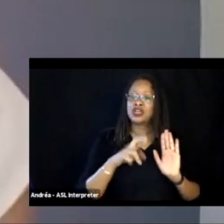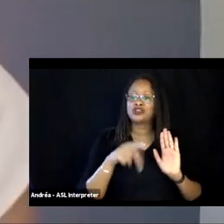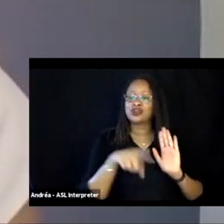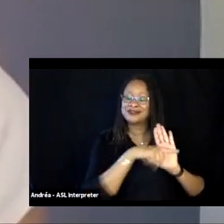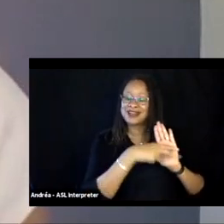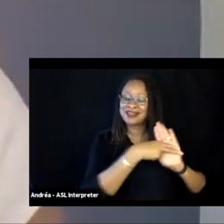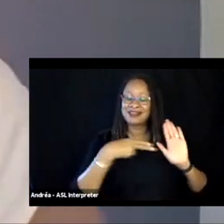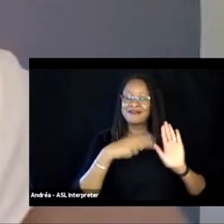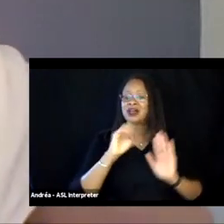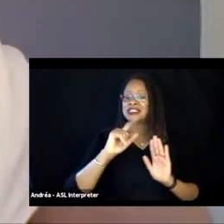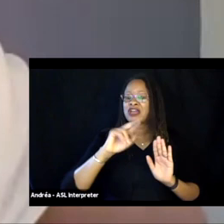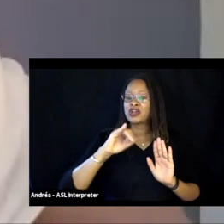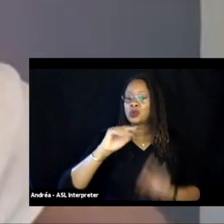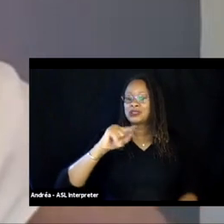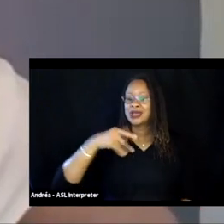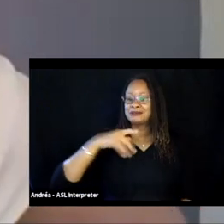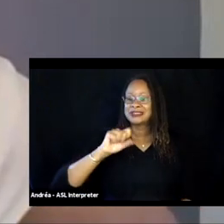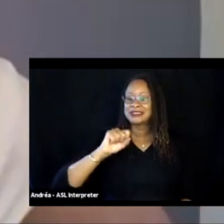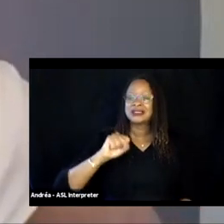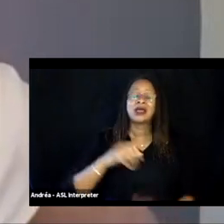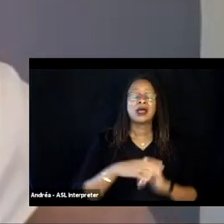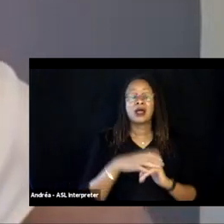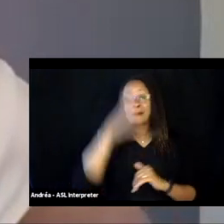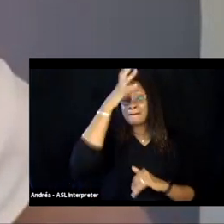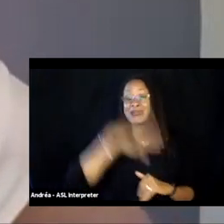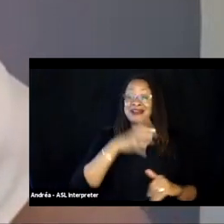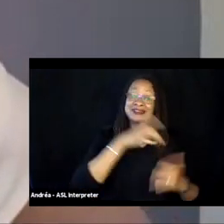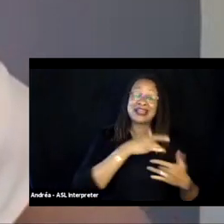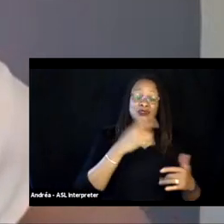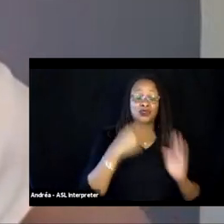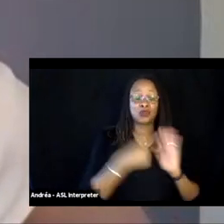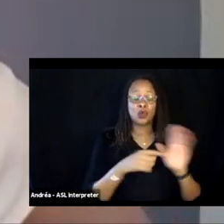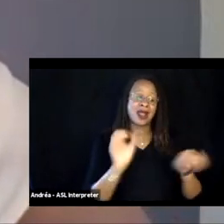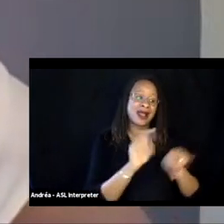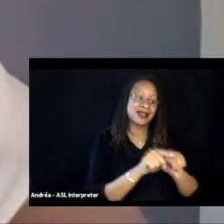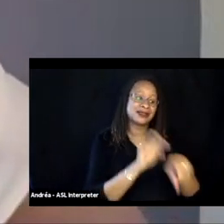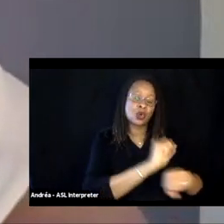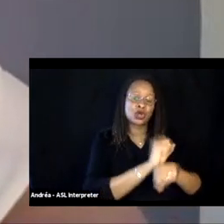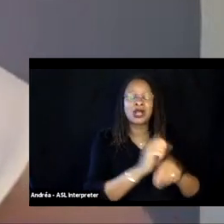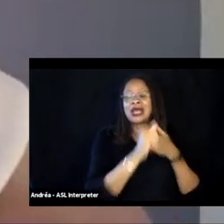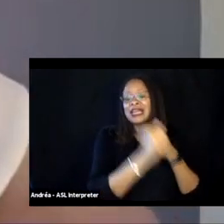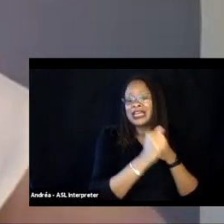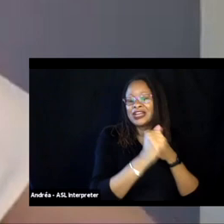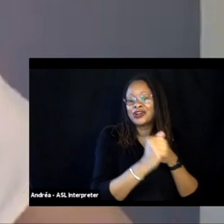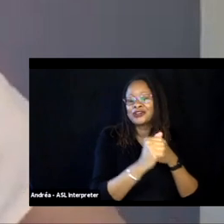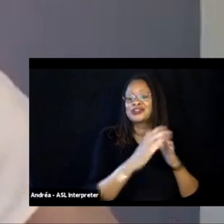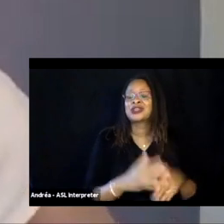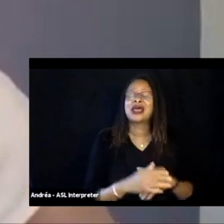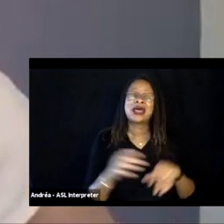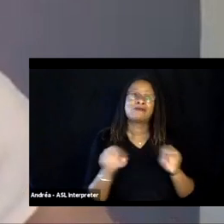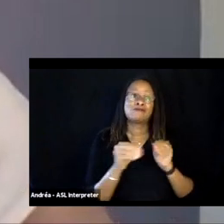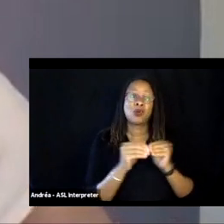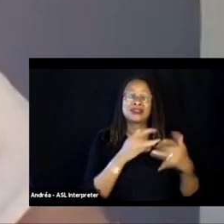persist. Male characters are more likely to be shown as working, they're more likely to be shown as leaders, and they're more likely to be shown